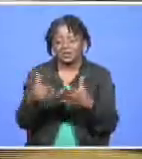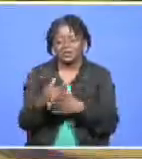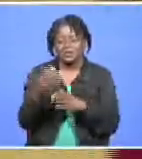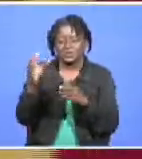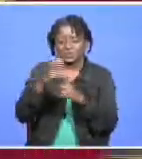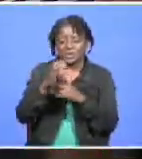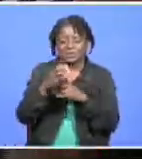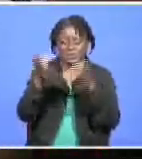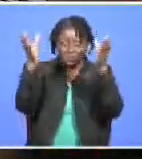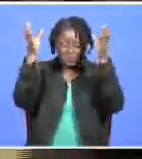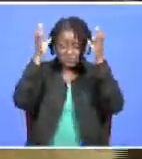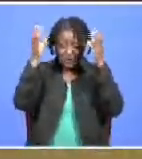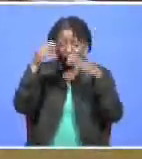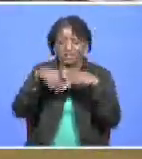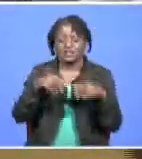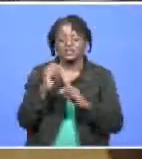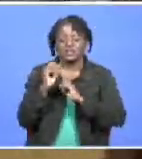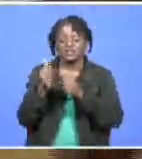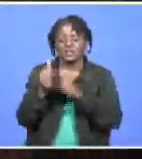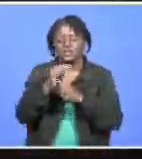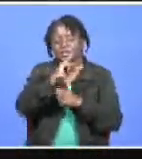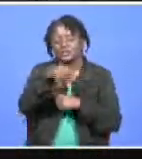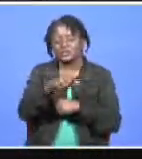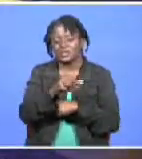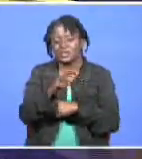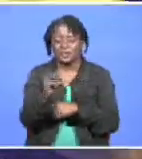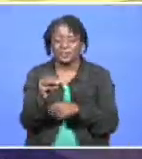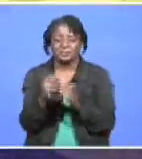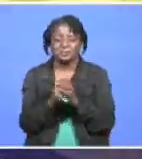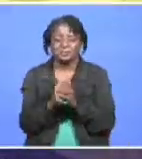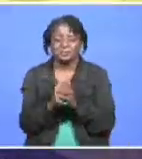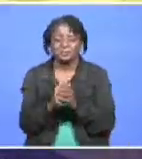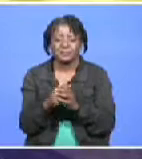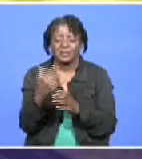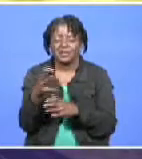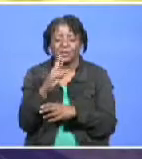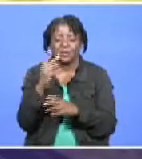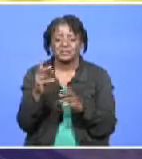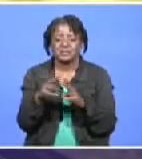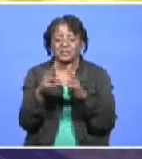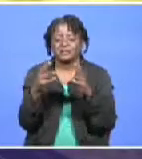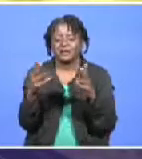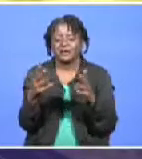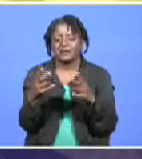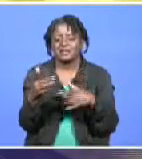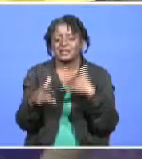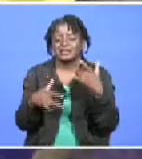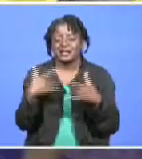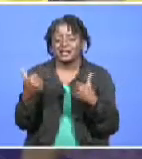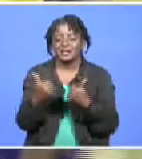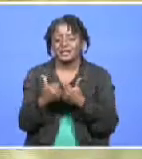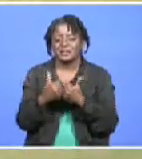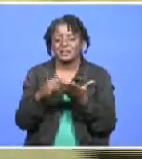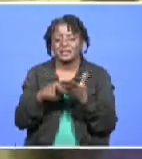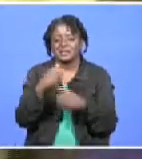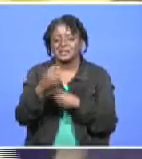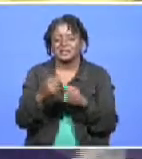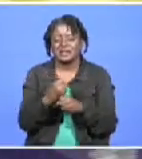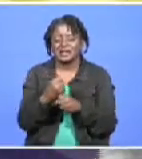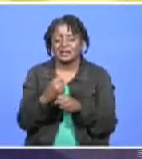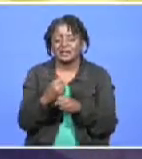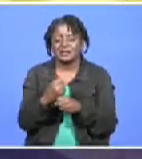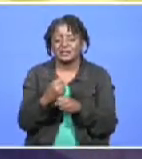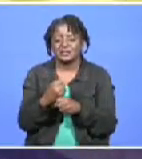partner from the north, Jay Philippe, was there and filed this report. There were some very exciting games in this year's 2019 Junkanoo